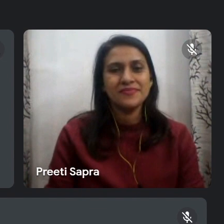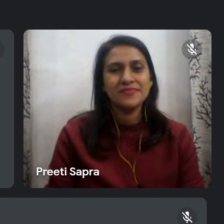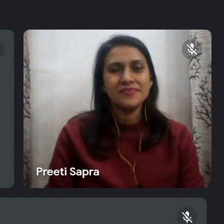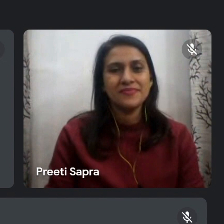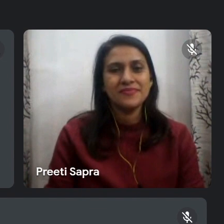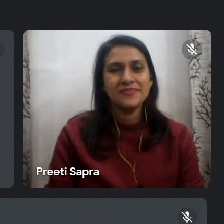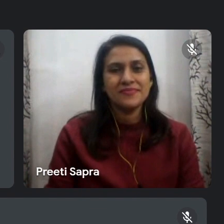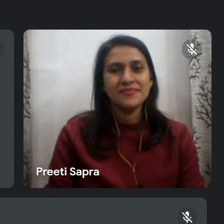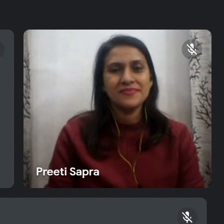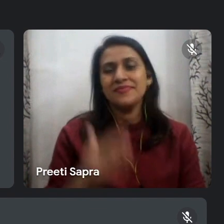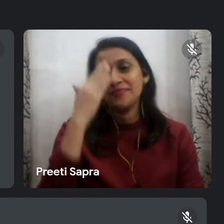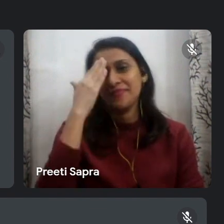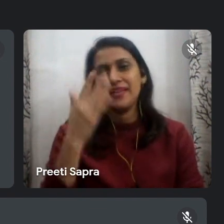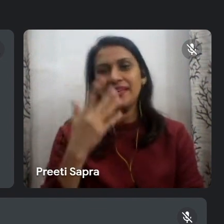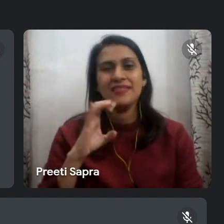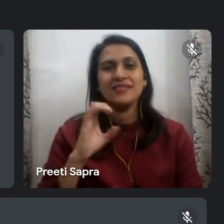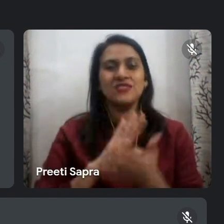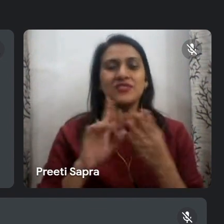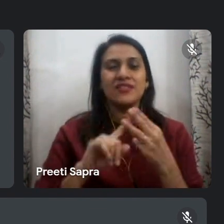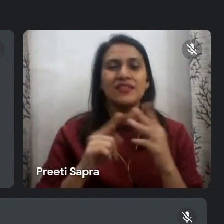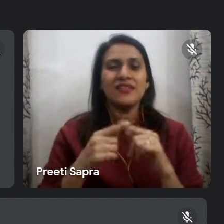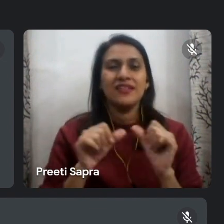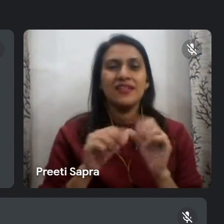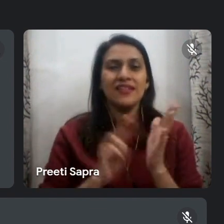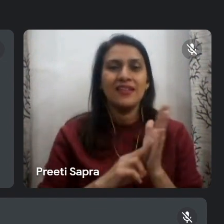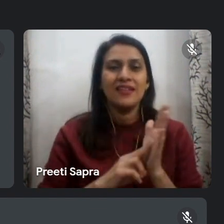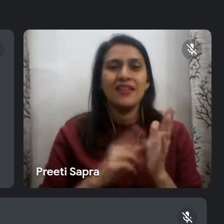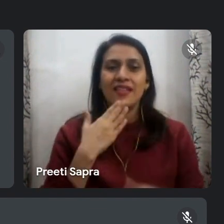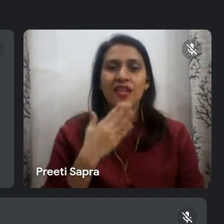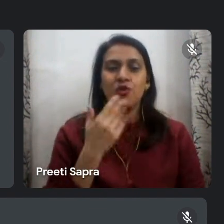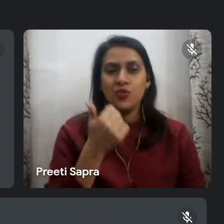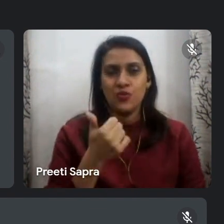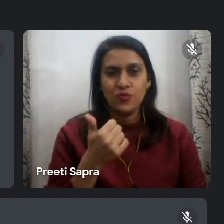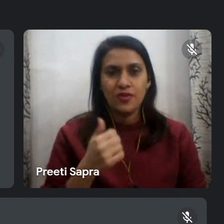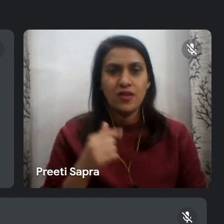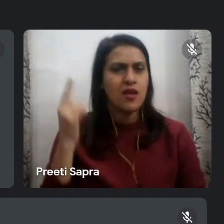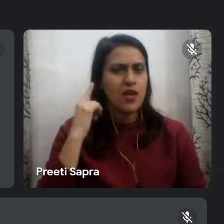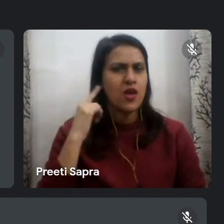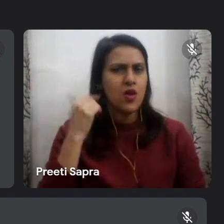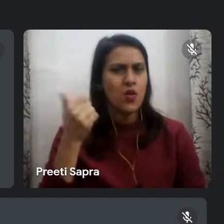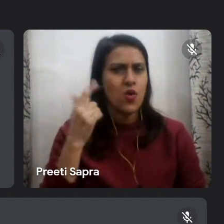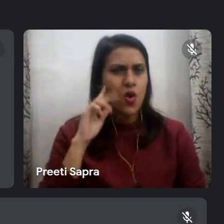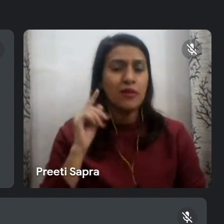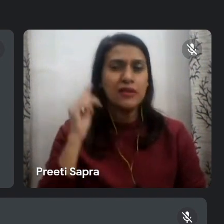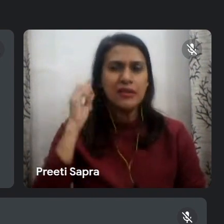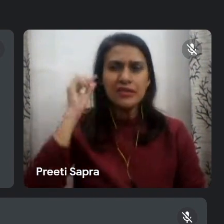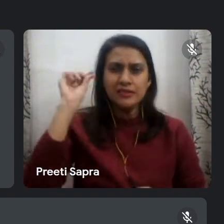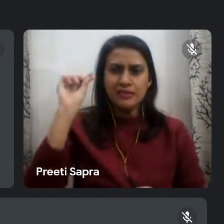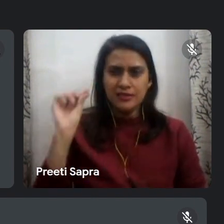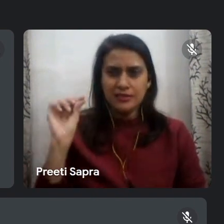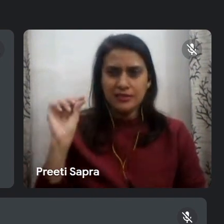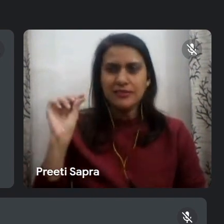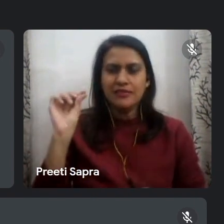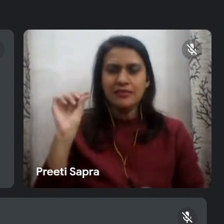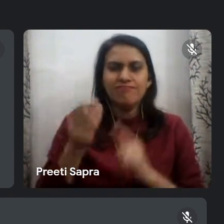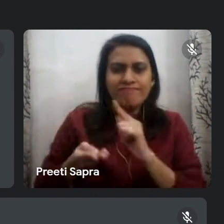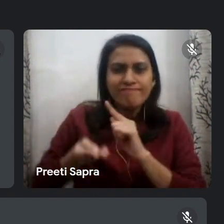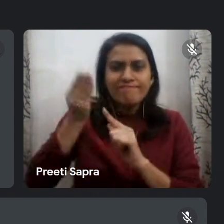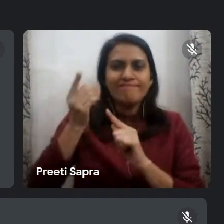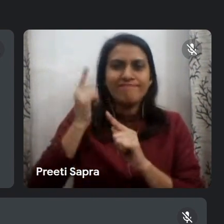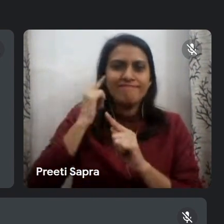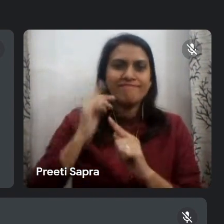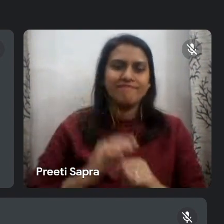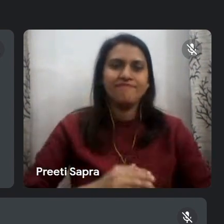Hi, Chetan. Thank you so much. I hope I'm audible to everybody. I think you're not very loud. At least,